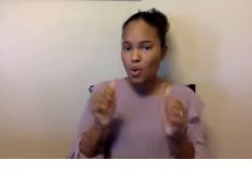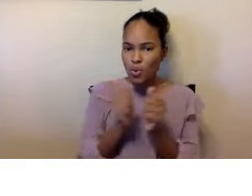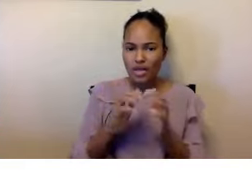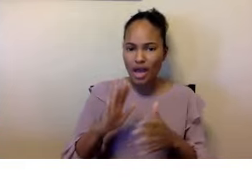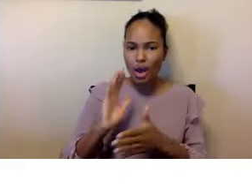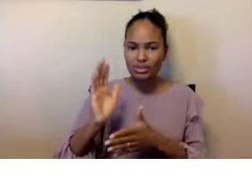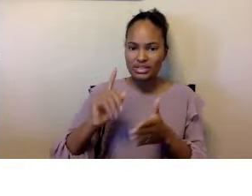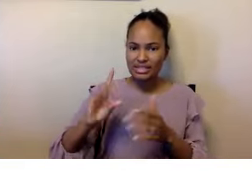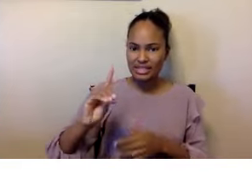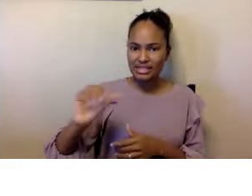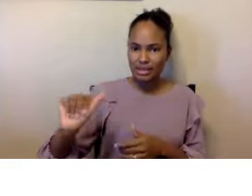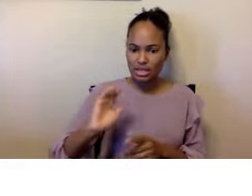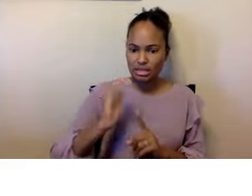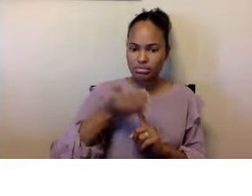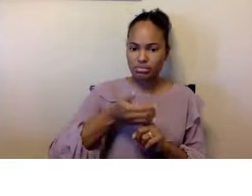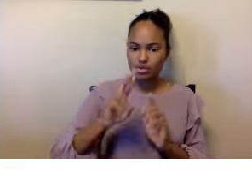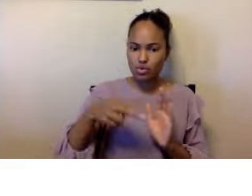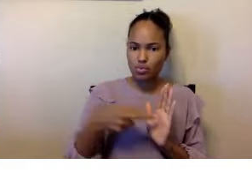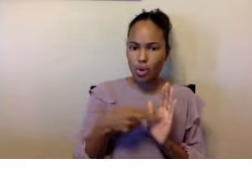disabilities portraying people with disabilities.